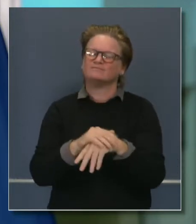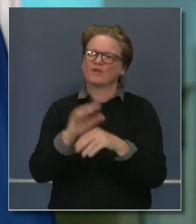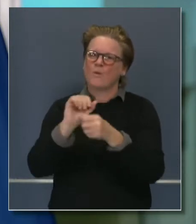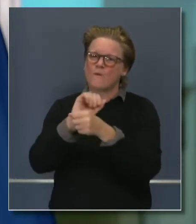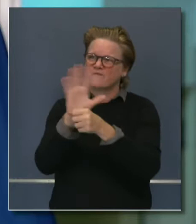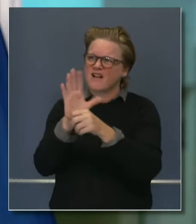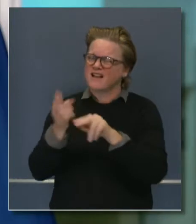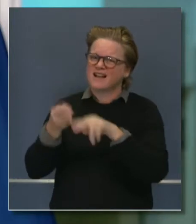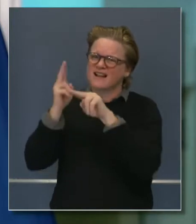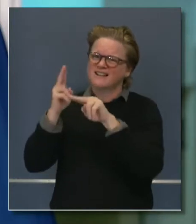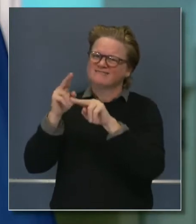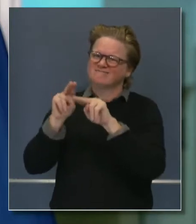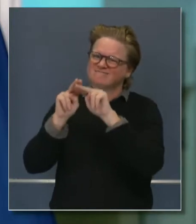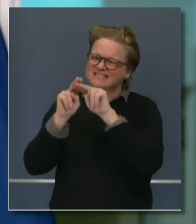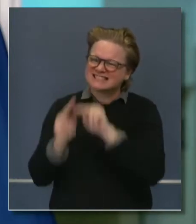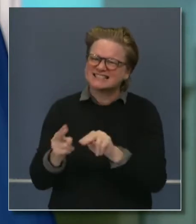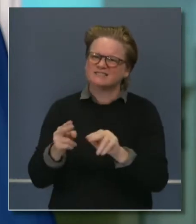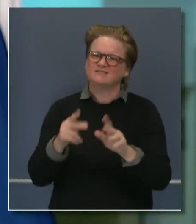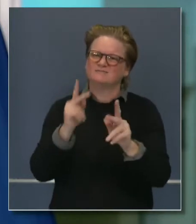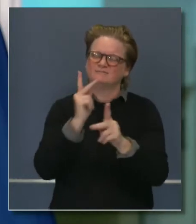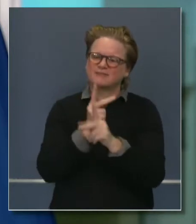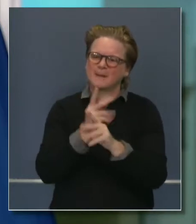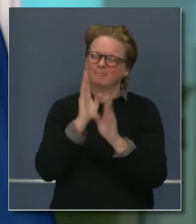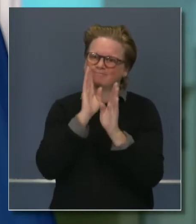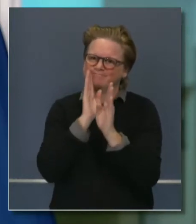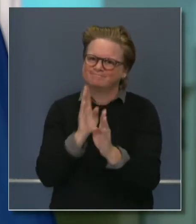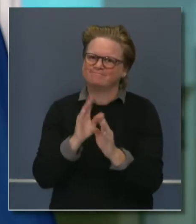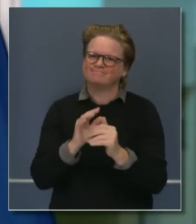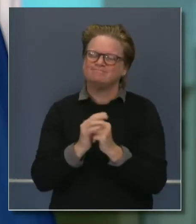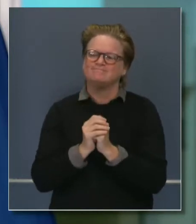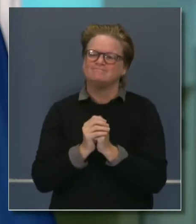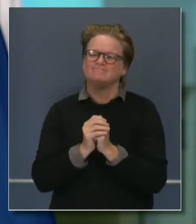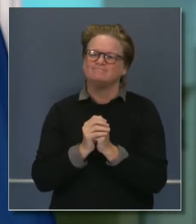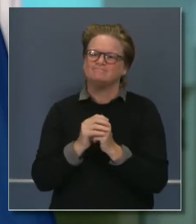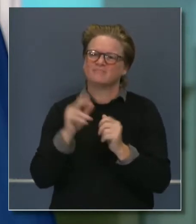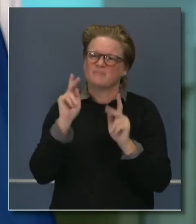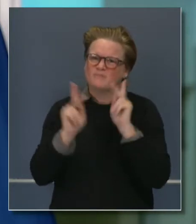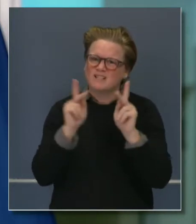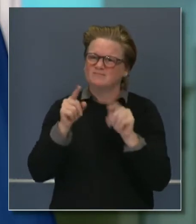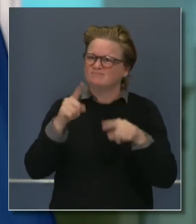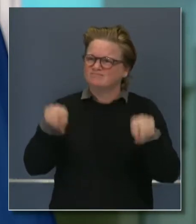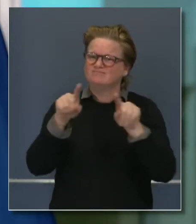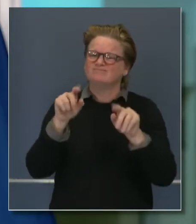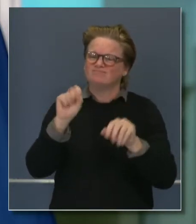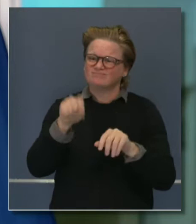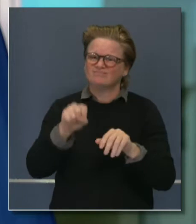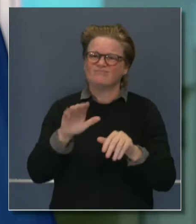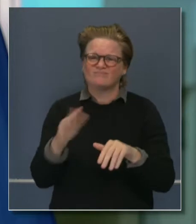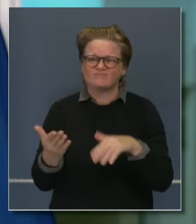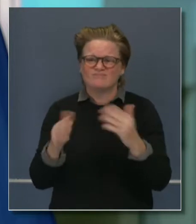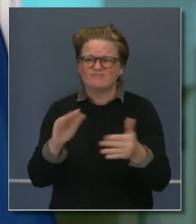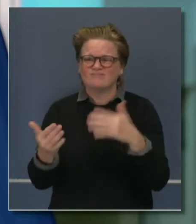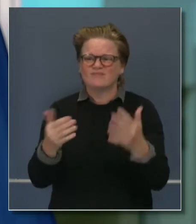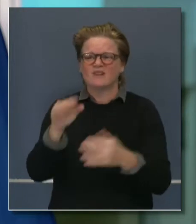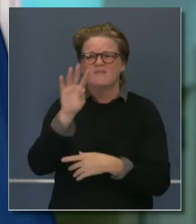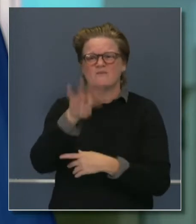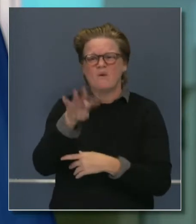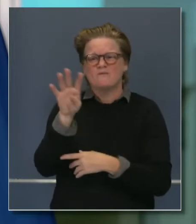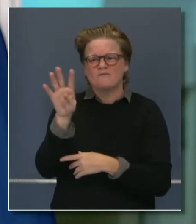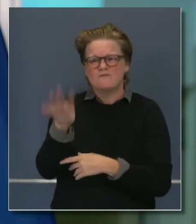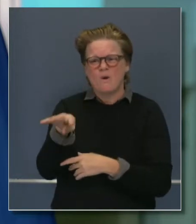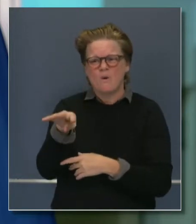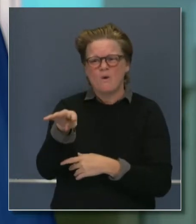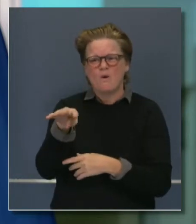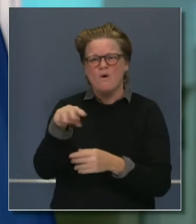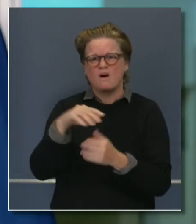seriously how deadly this disease continues to be, averaging 44 deaths every single day in the state of California over a